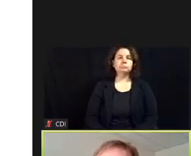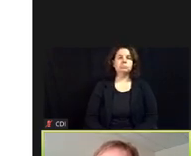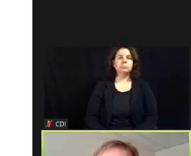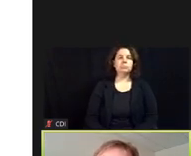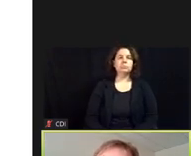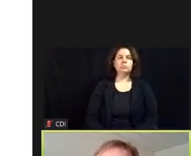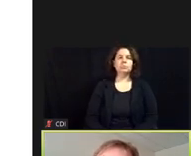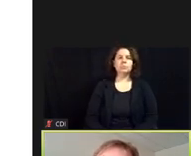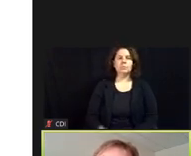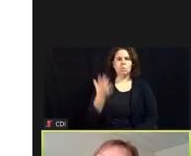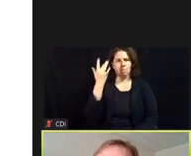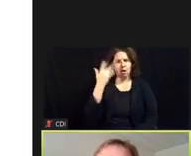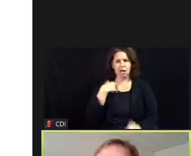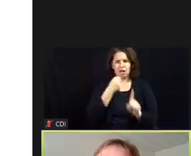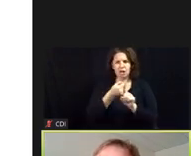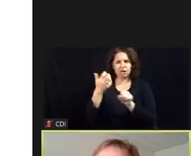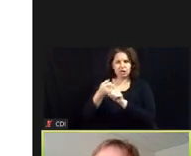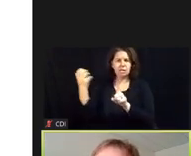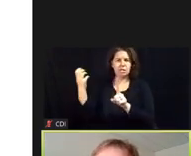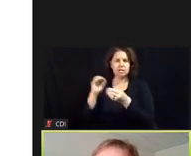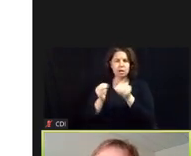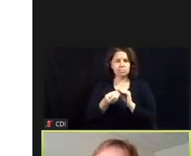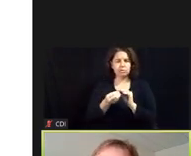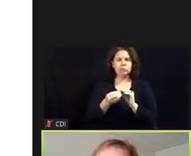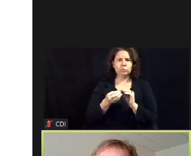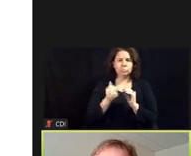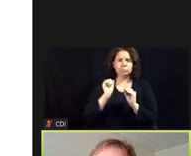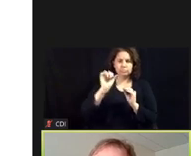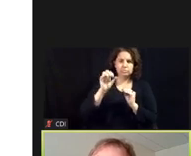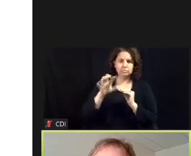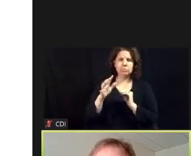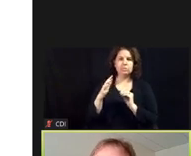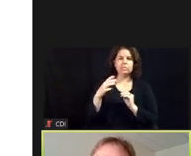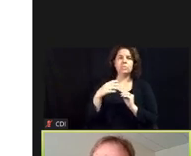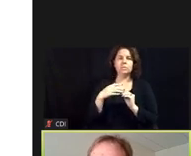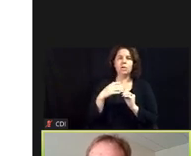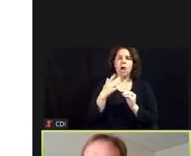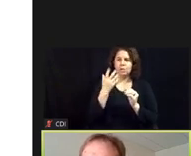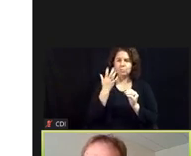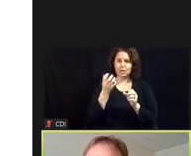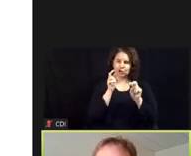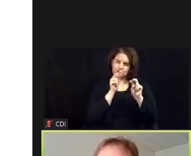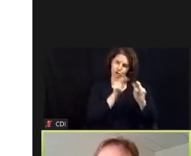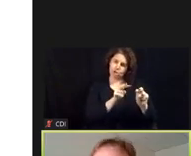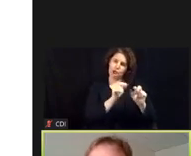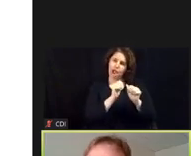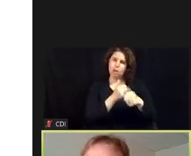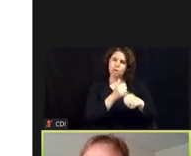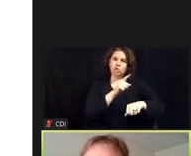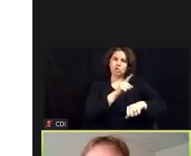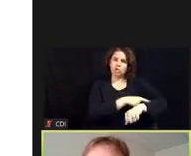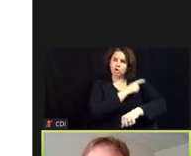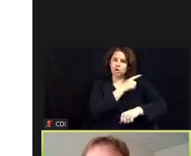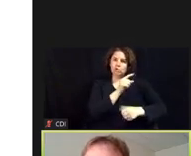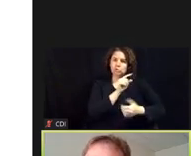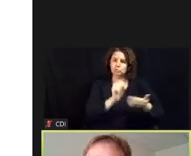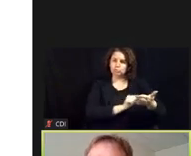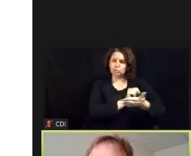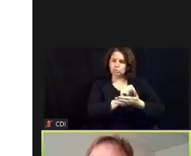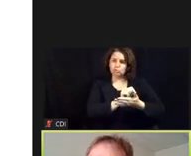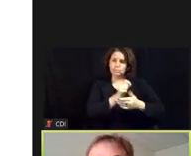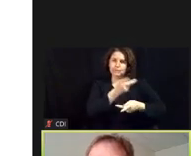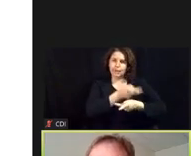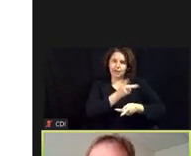the long-term care facility experience. We know that many of our cases are in that more vulnerable setting. So if you look on our